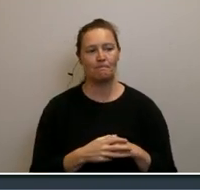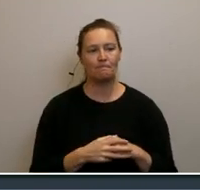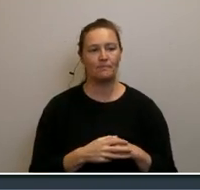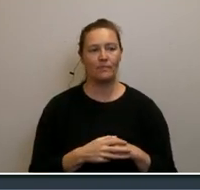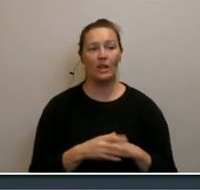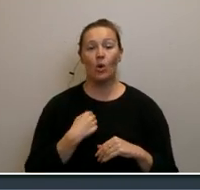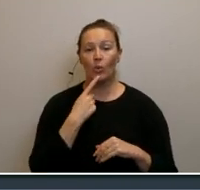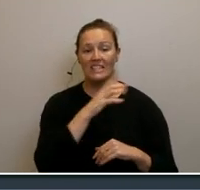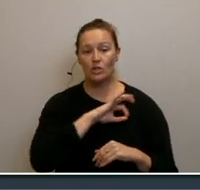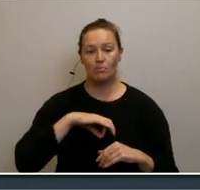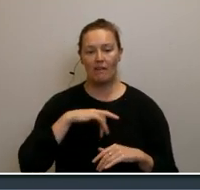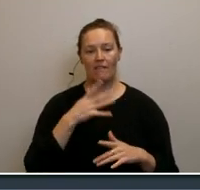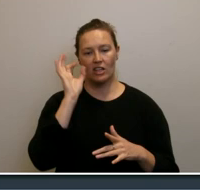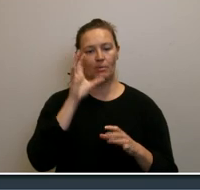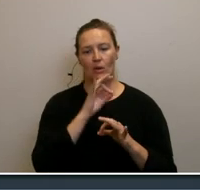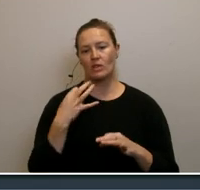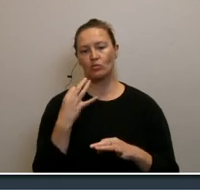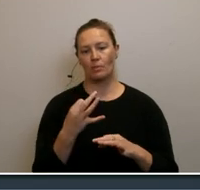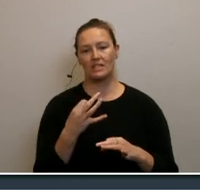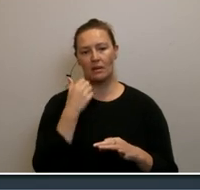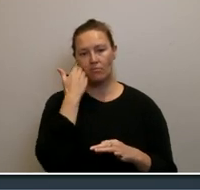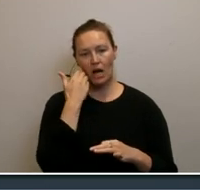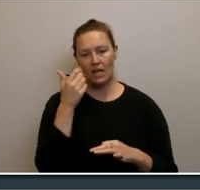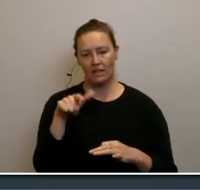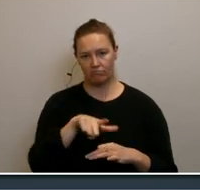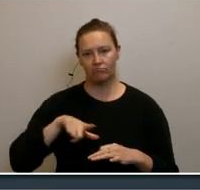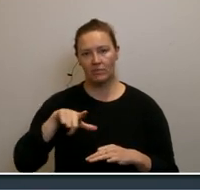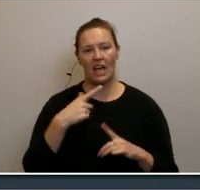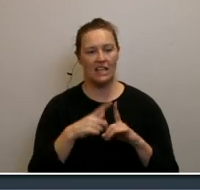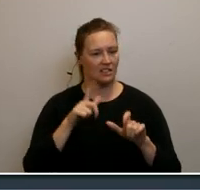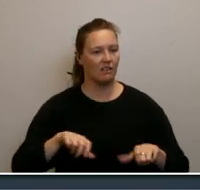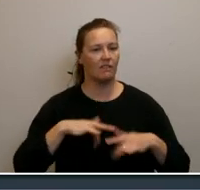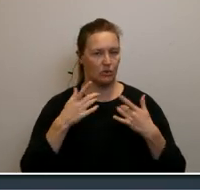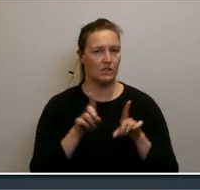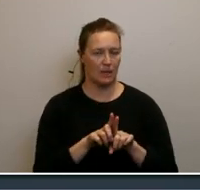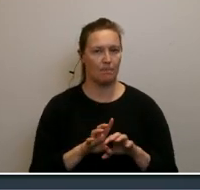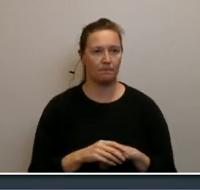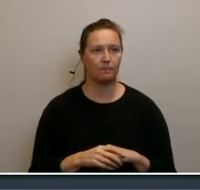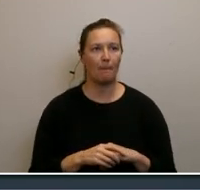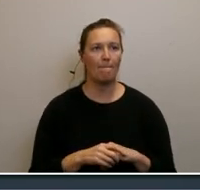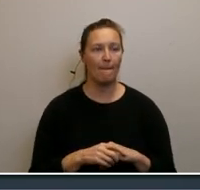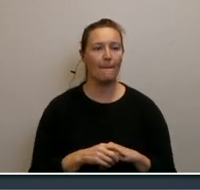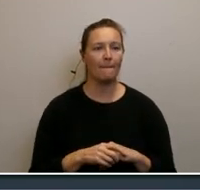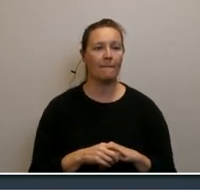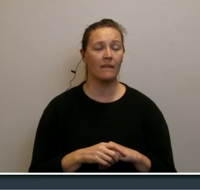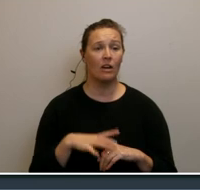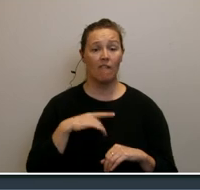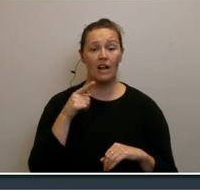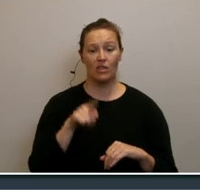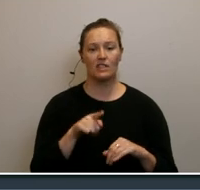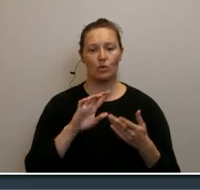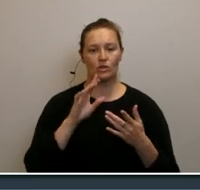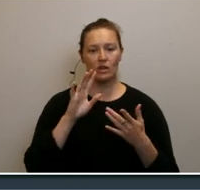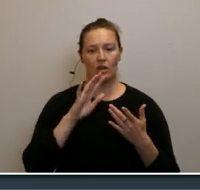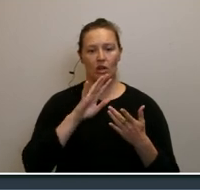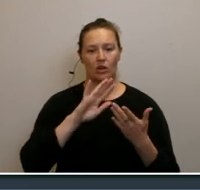to the Mayor, we did not see the committee as representative of mana whenua, and we still do not see that, and saw this as a group of community people selected